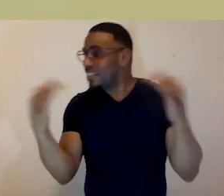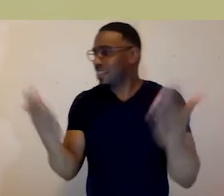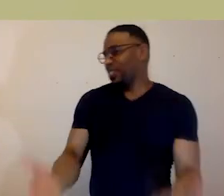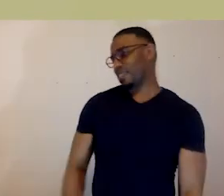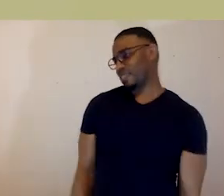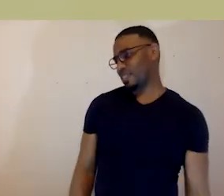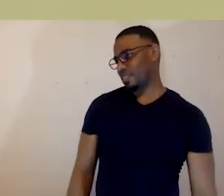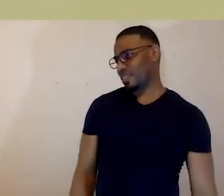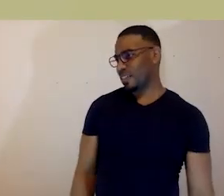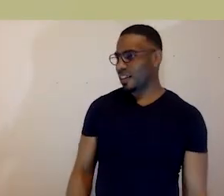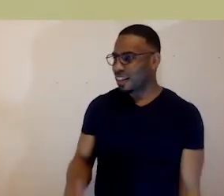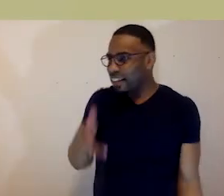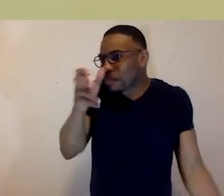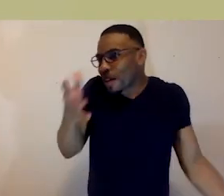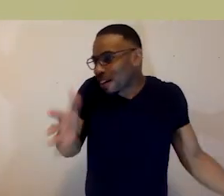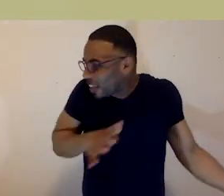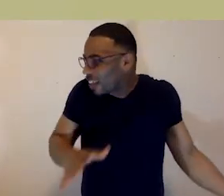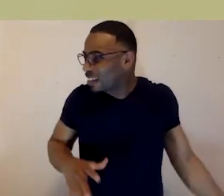here. It's a bug.